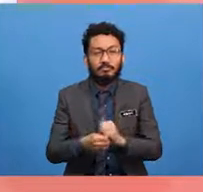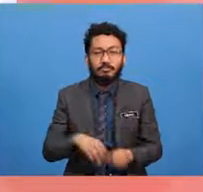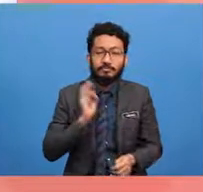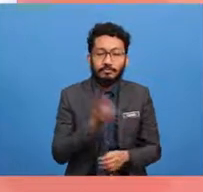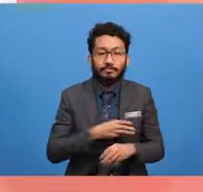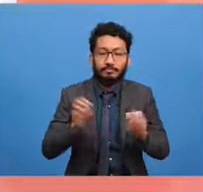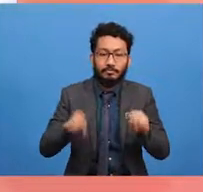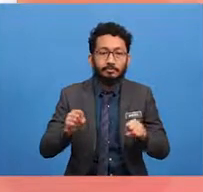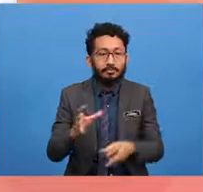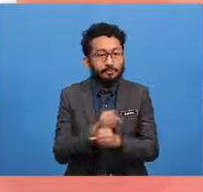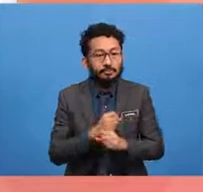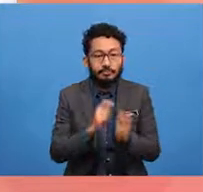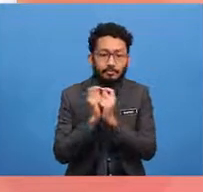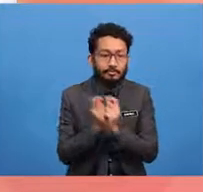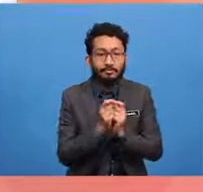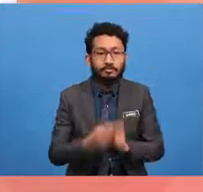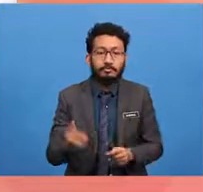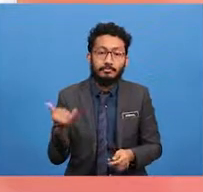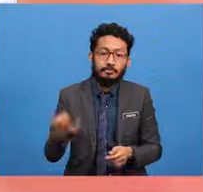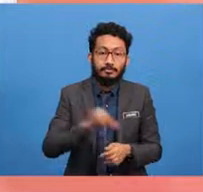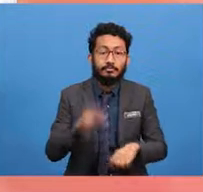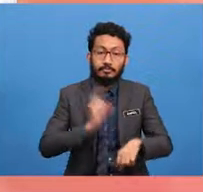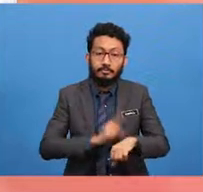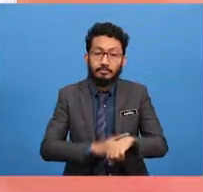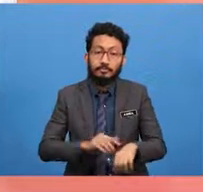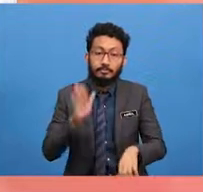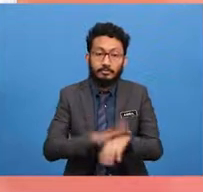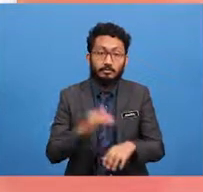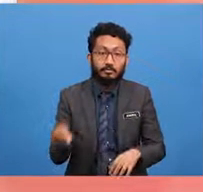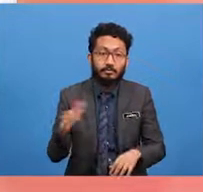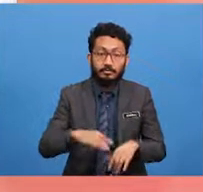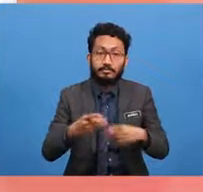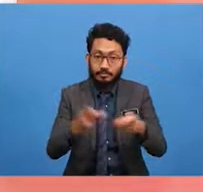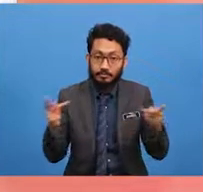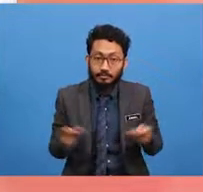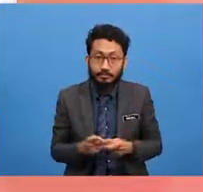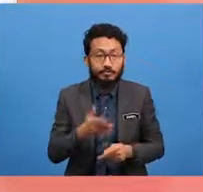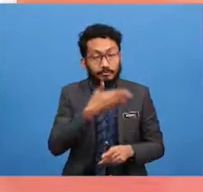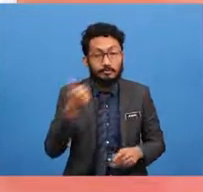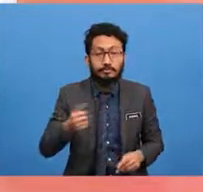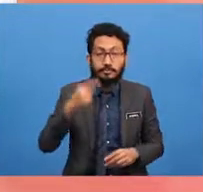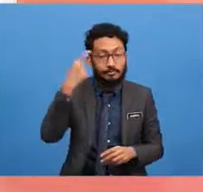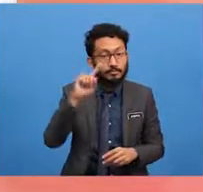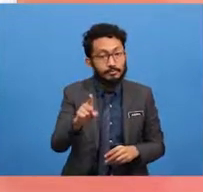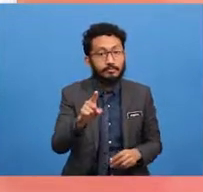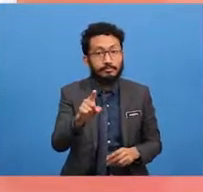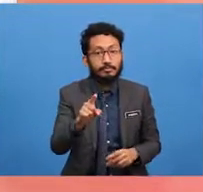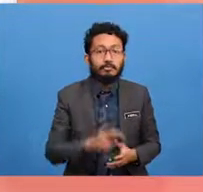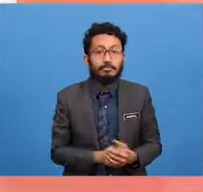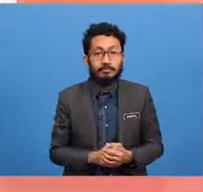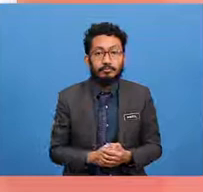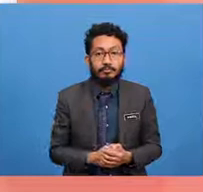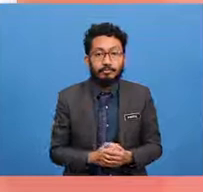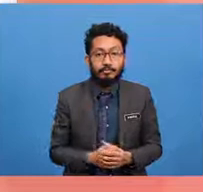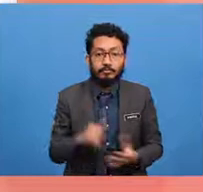together anytime and at any place that is best for you. That's very